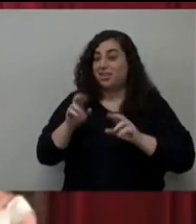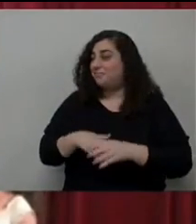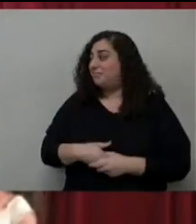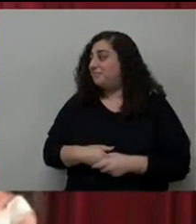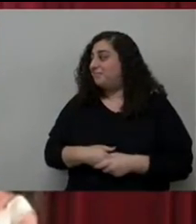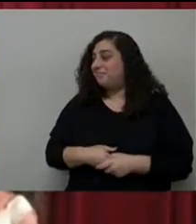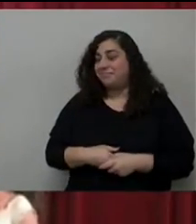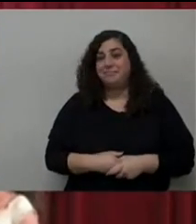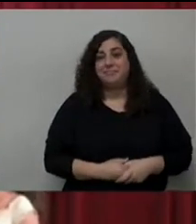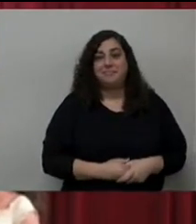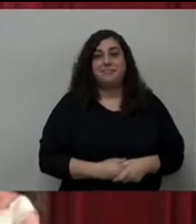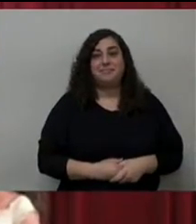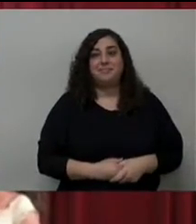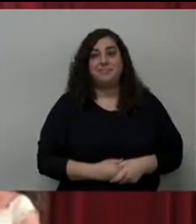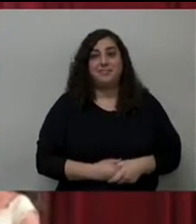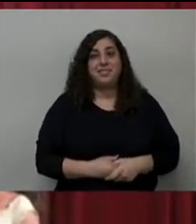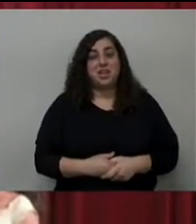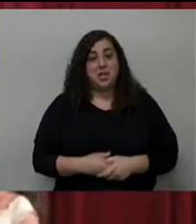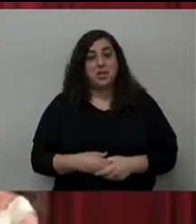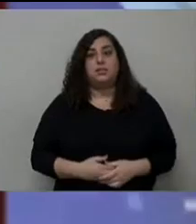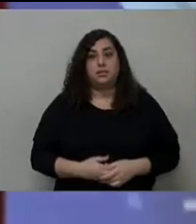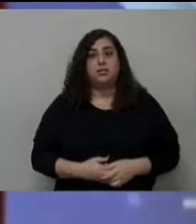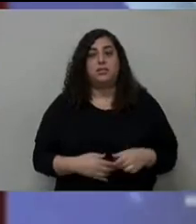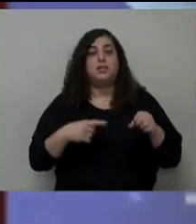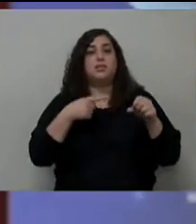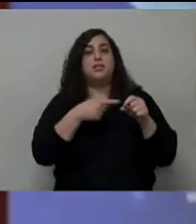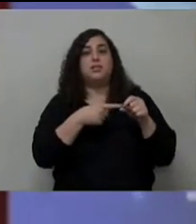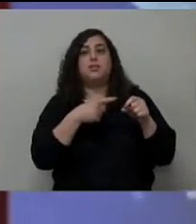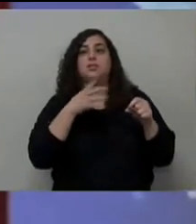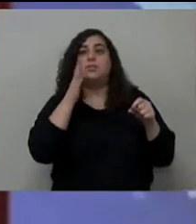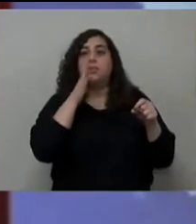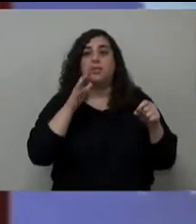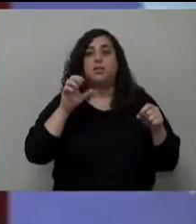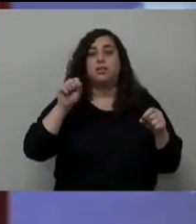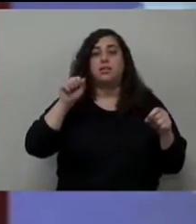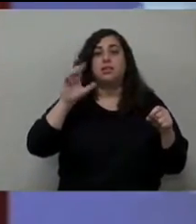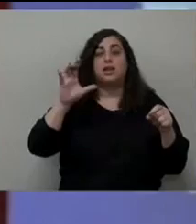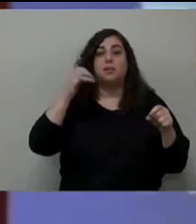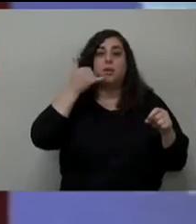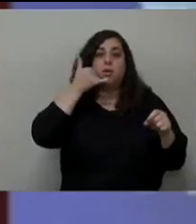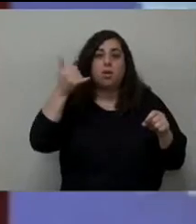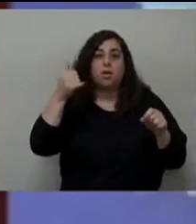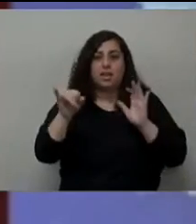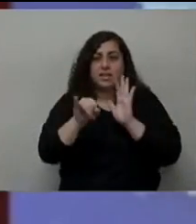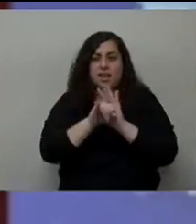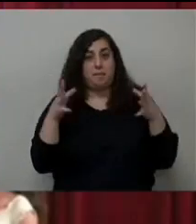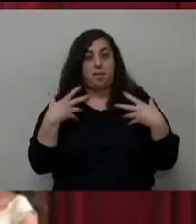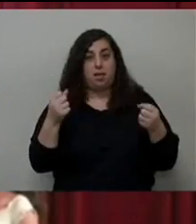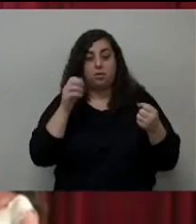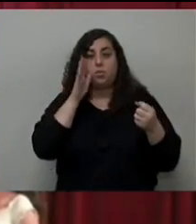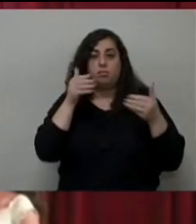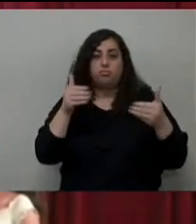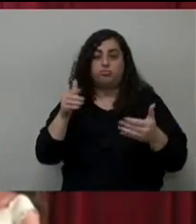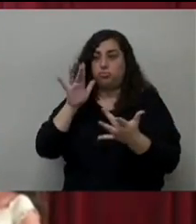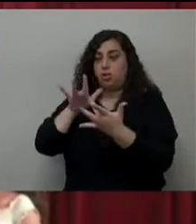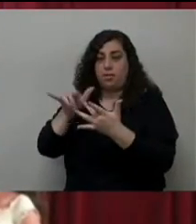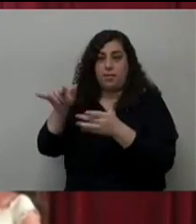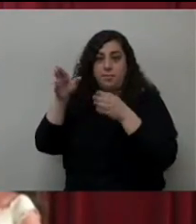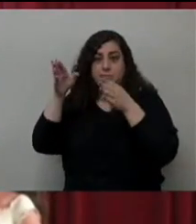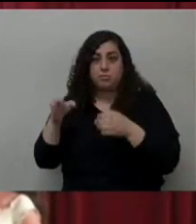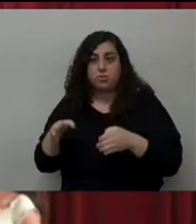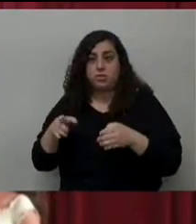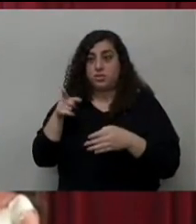lucky Californians will be randomly drawn to receive $1.5 million each. Then on July 1st, California will draw for